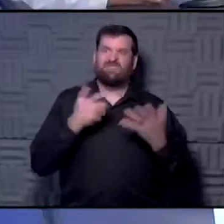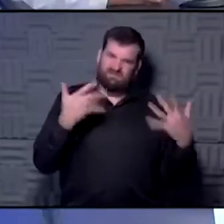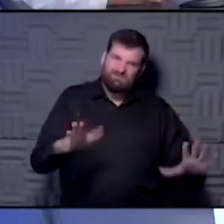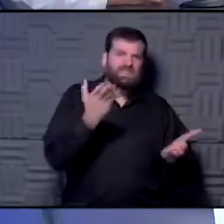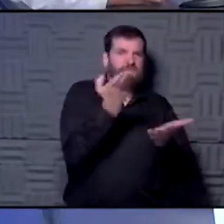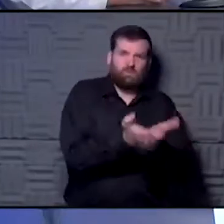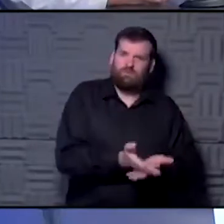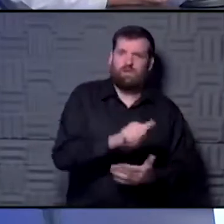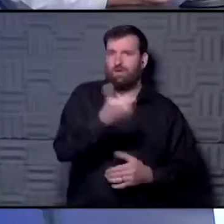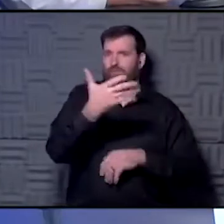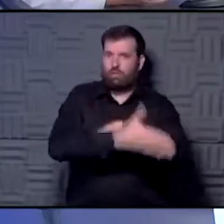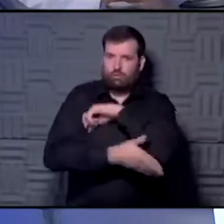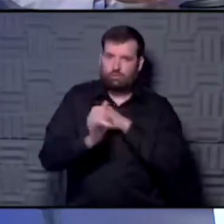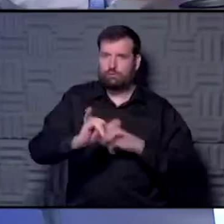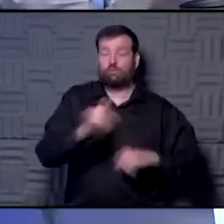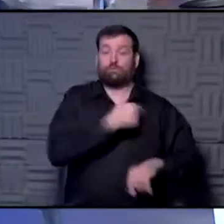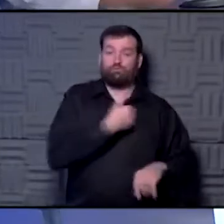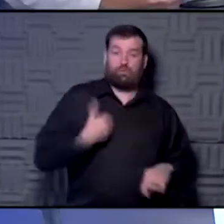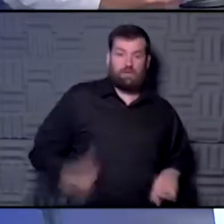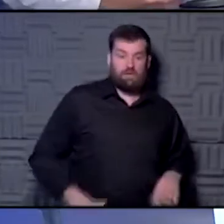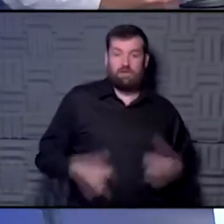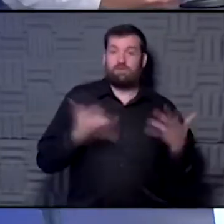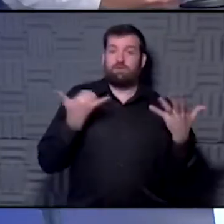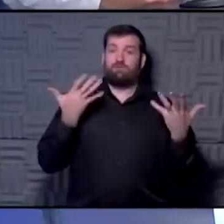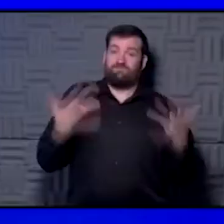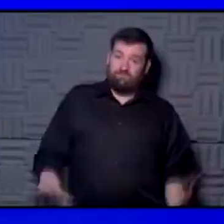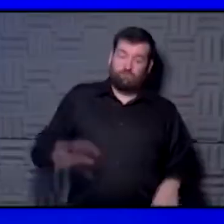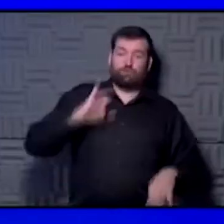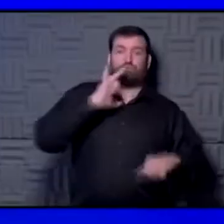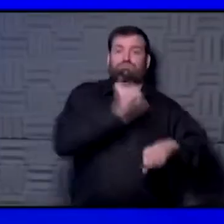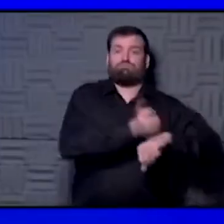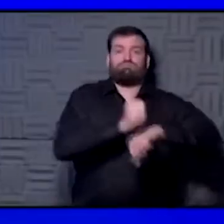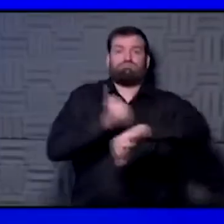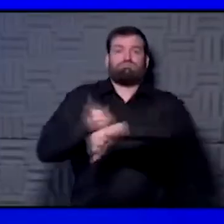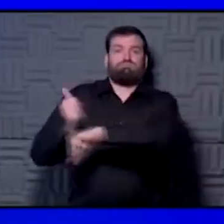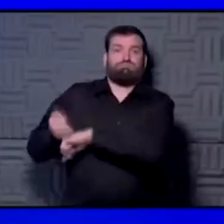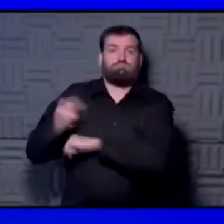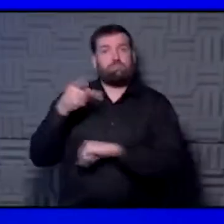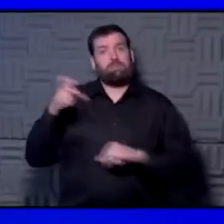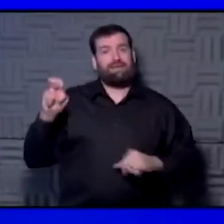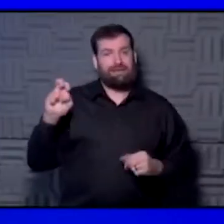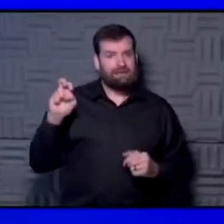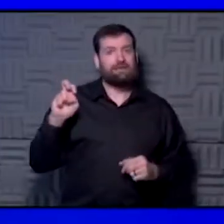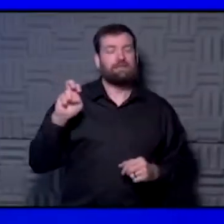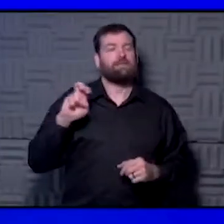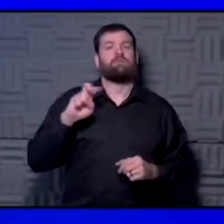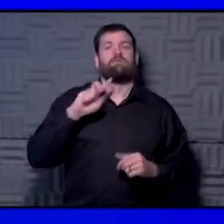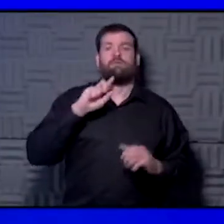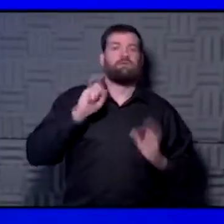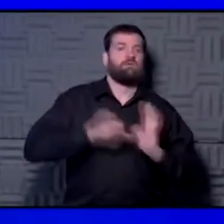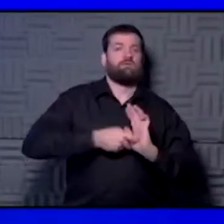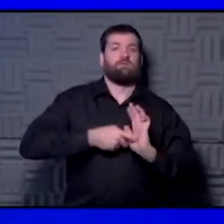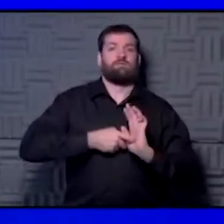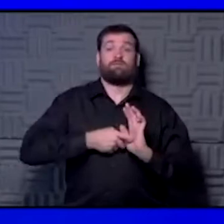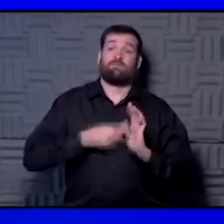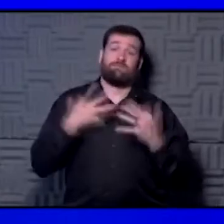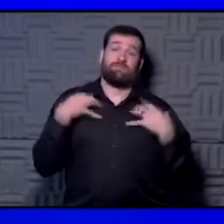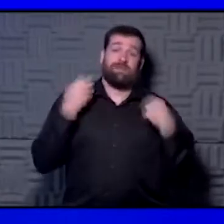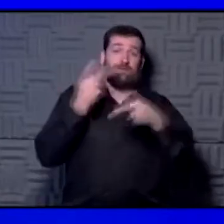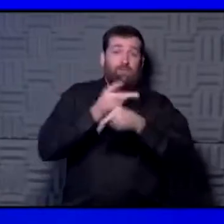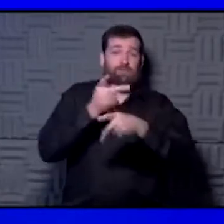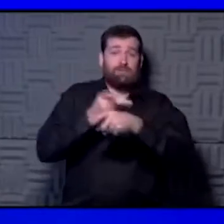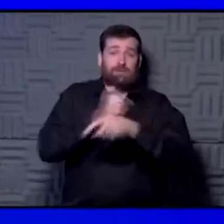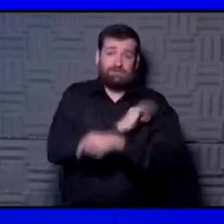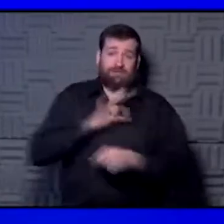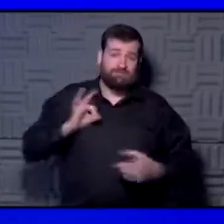countries. It works. Like we said, China, once they were able to institute those PPE things, they did see that their rates in general for healthcare workers were